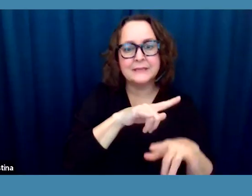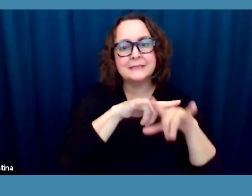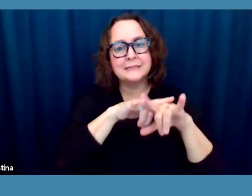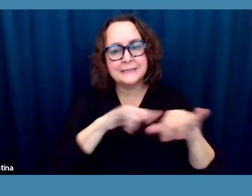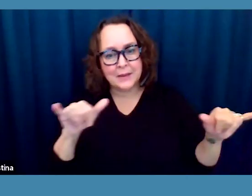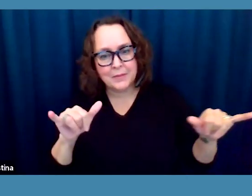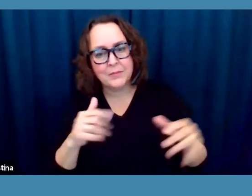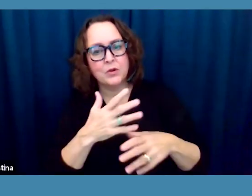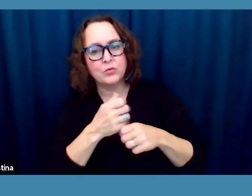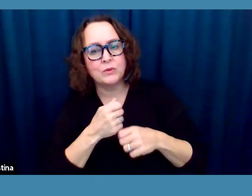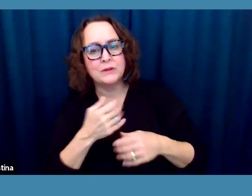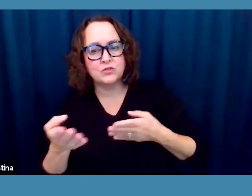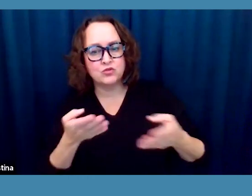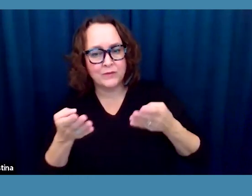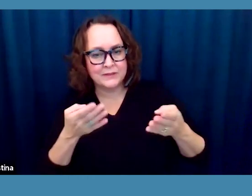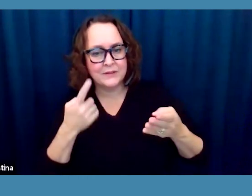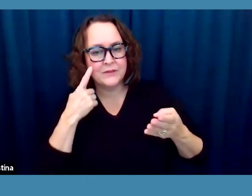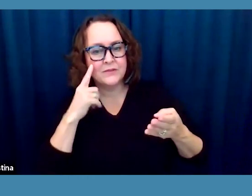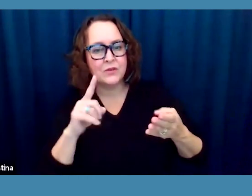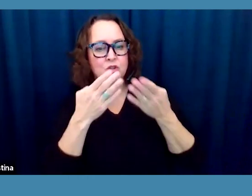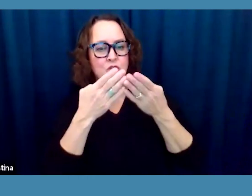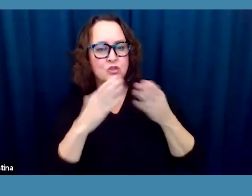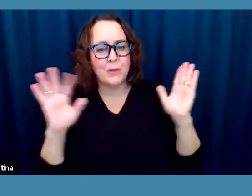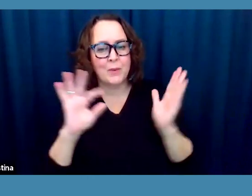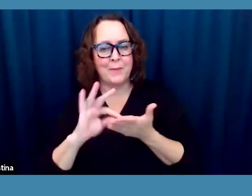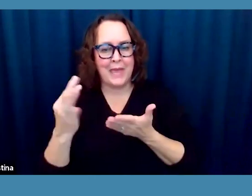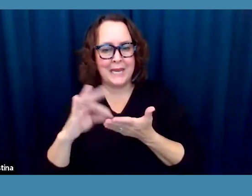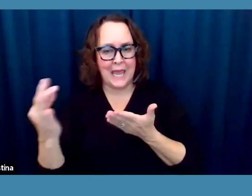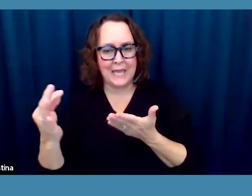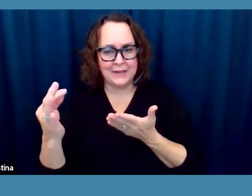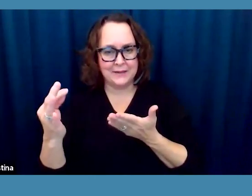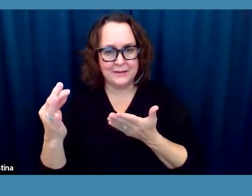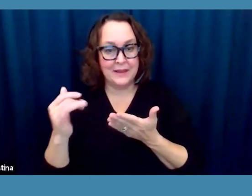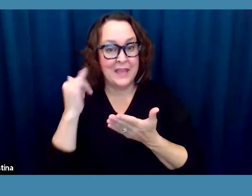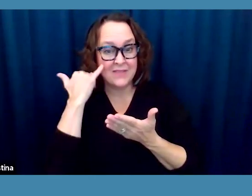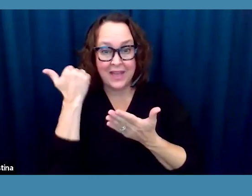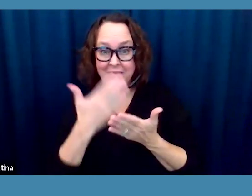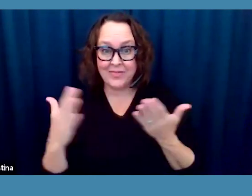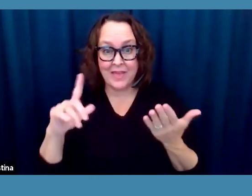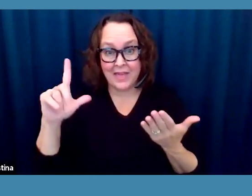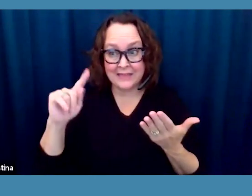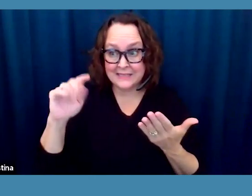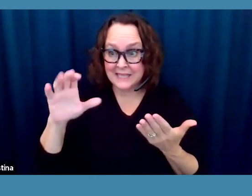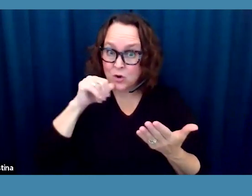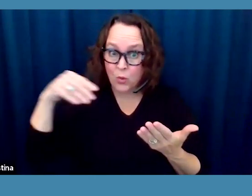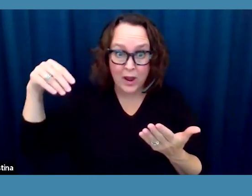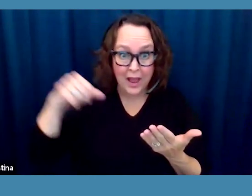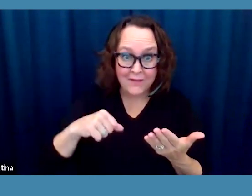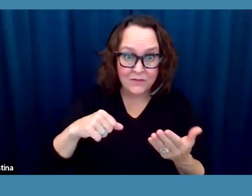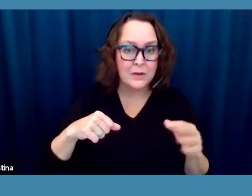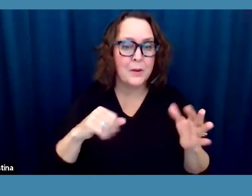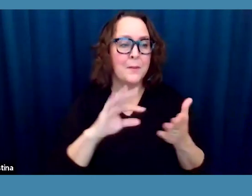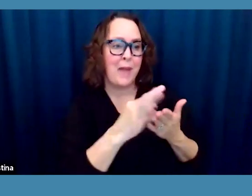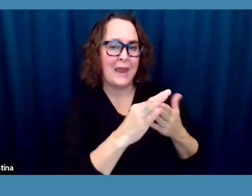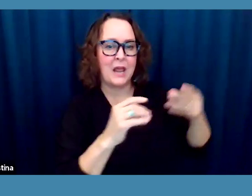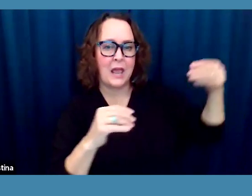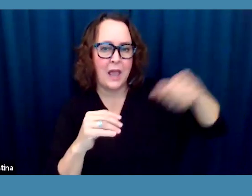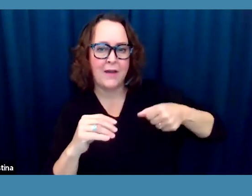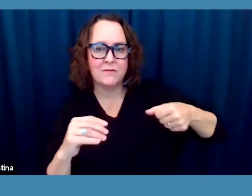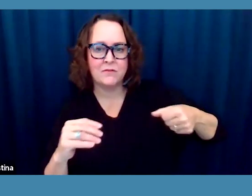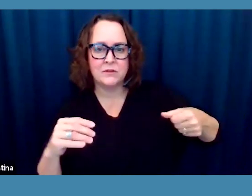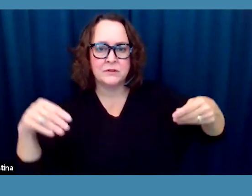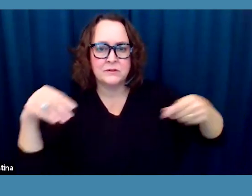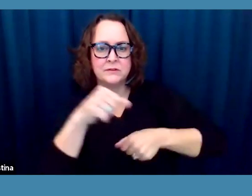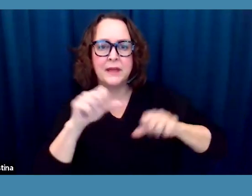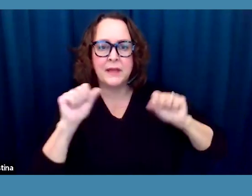that are covered by your general Medicaid. So if there's anything the long-term care waiver isn't covering, Medicaid should be covering,